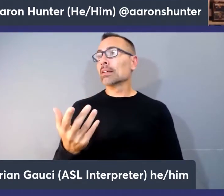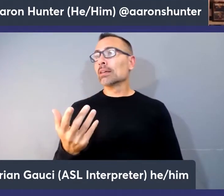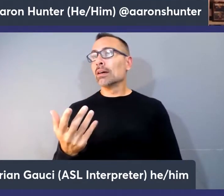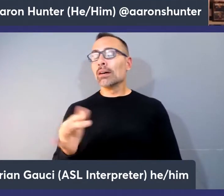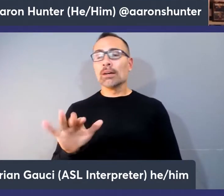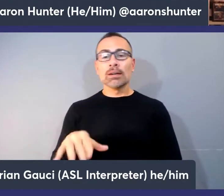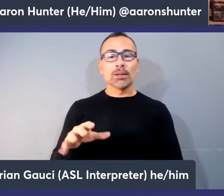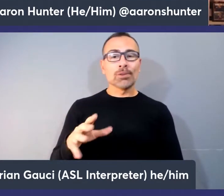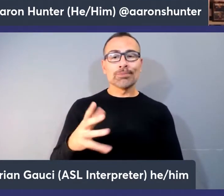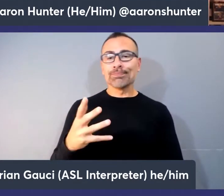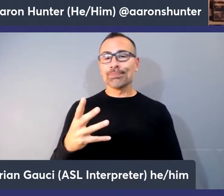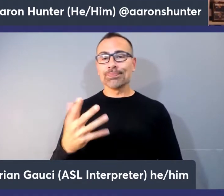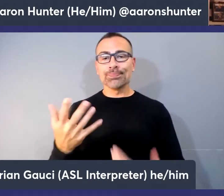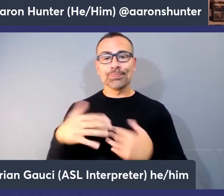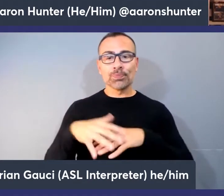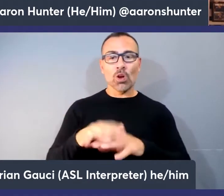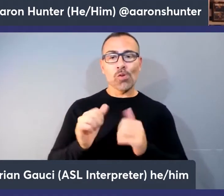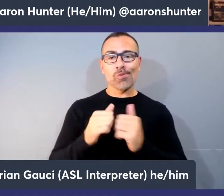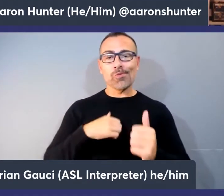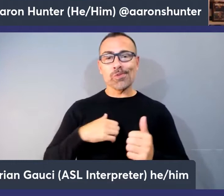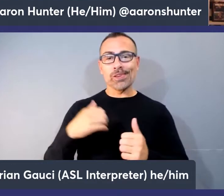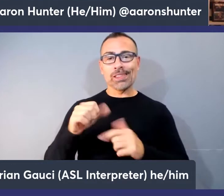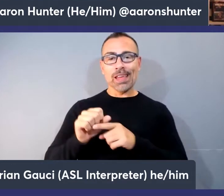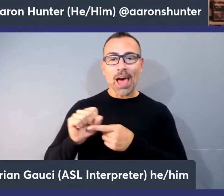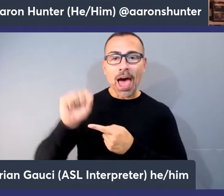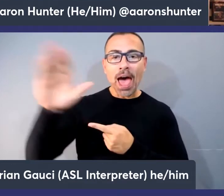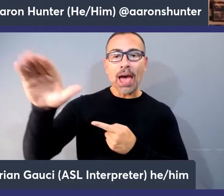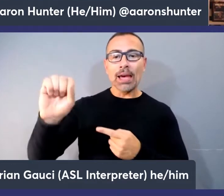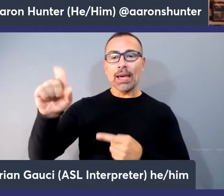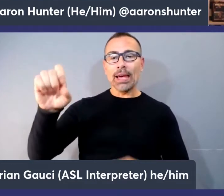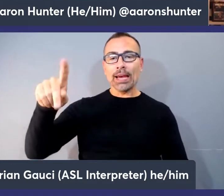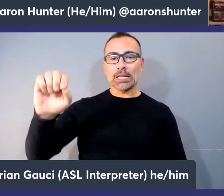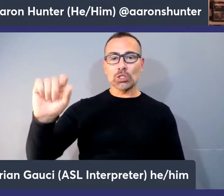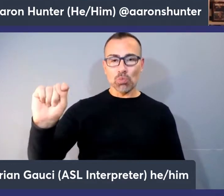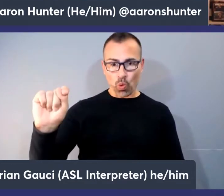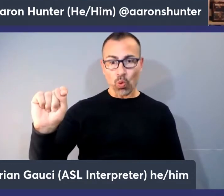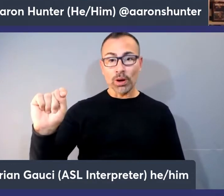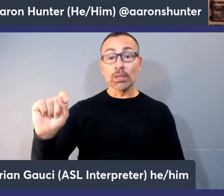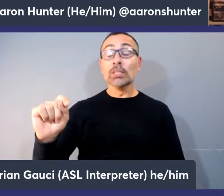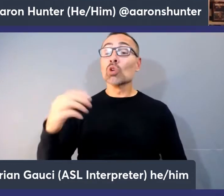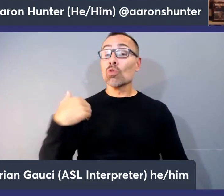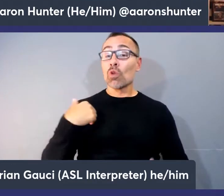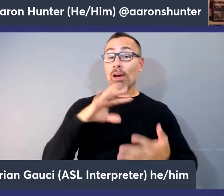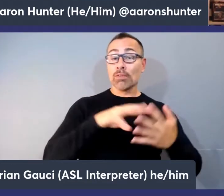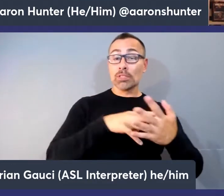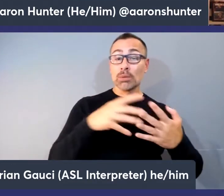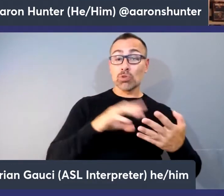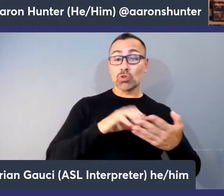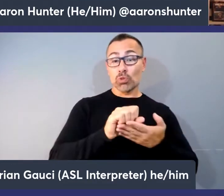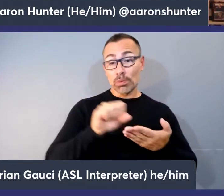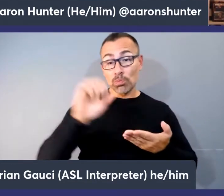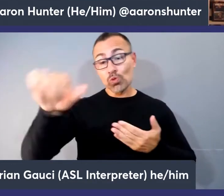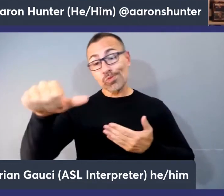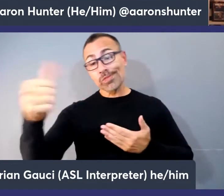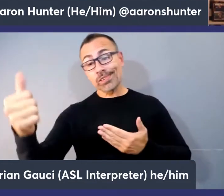in combination with the export feature today to move tables from one region, one account to a different region, different account.